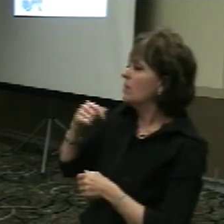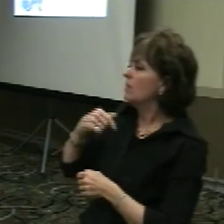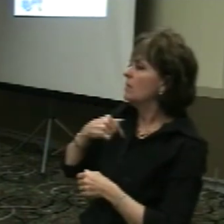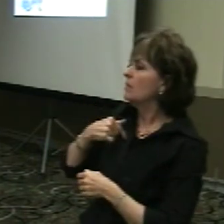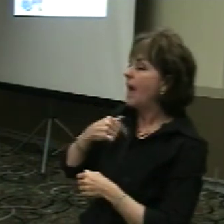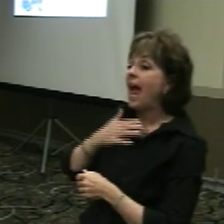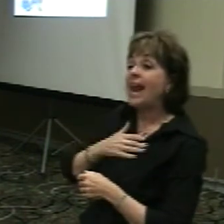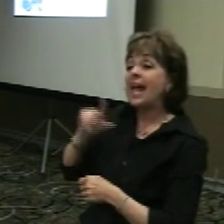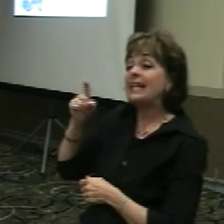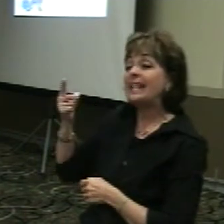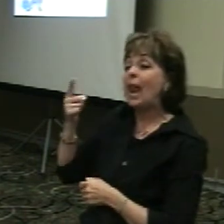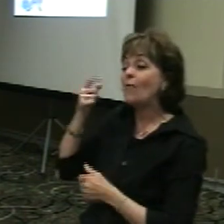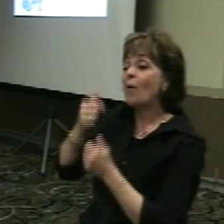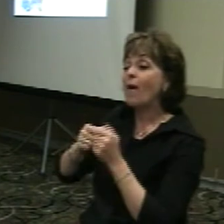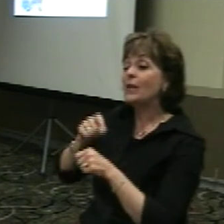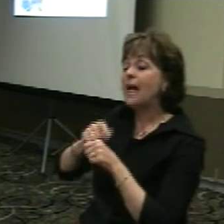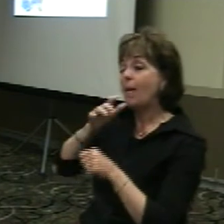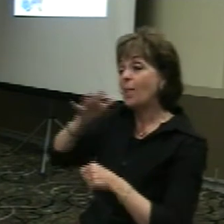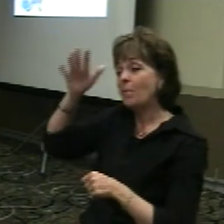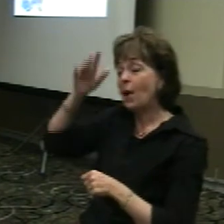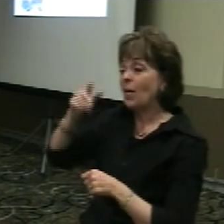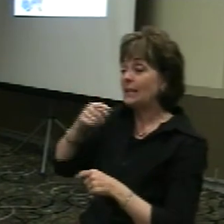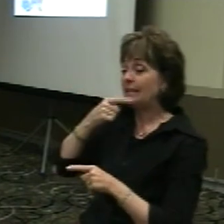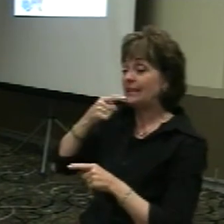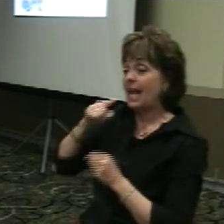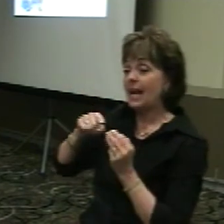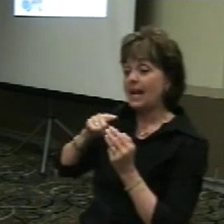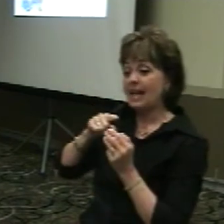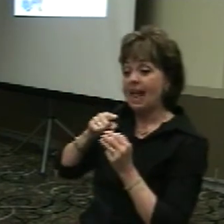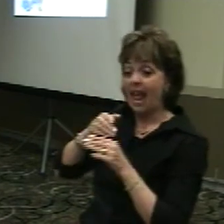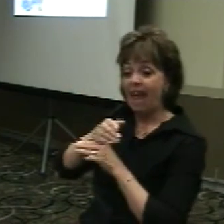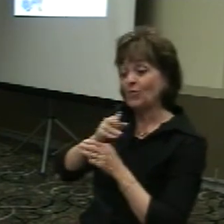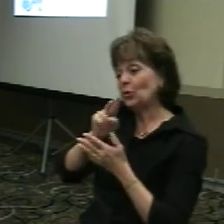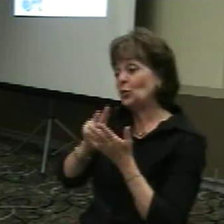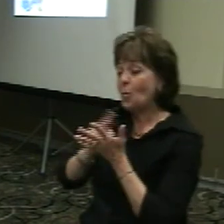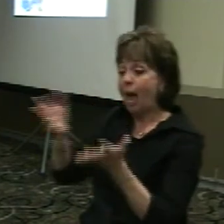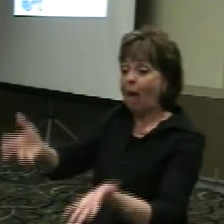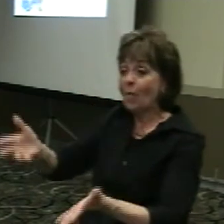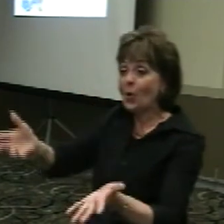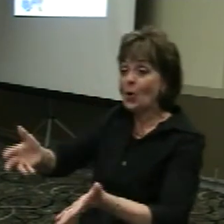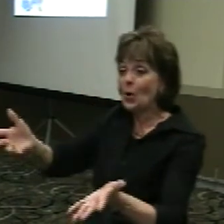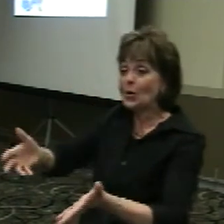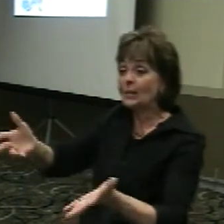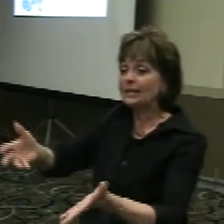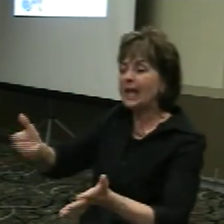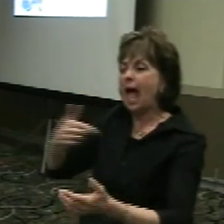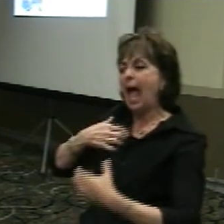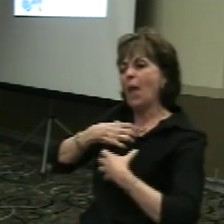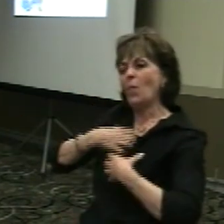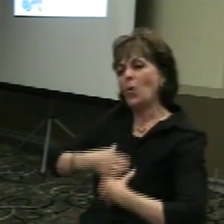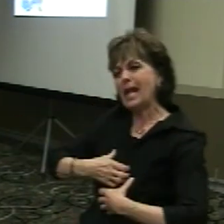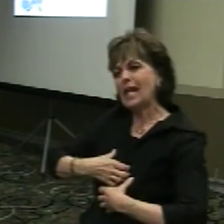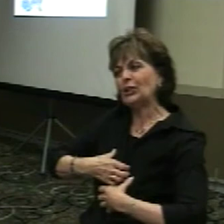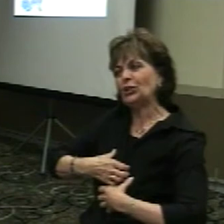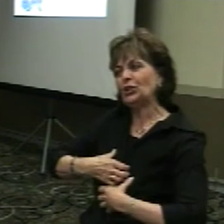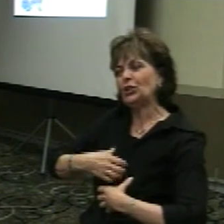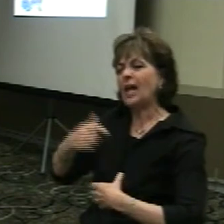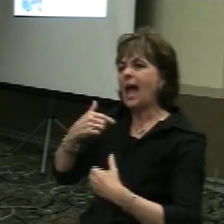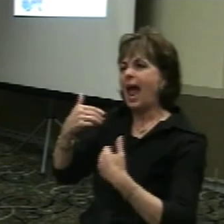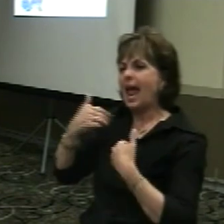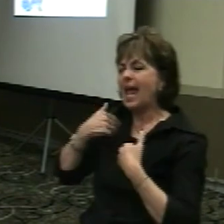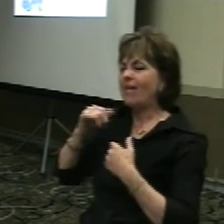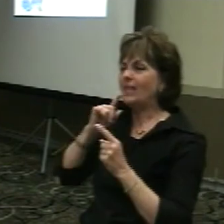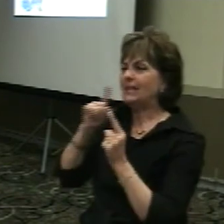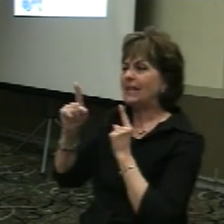I would like $1 for every time the parent has said about the second hour at some point, I wish I'd had